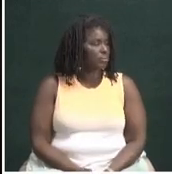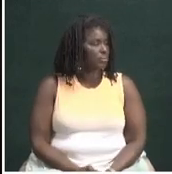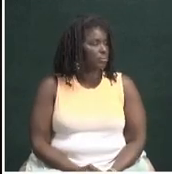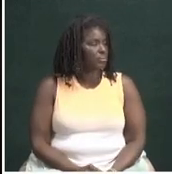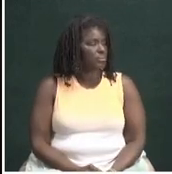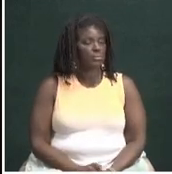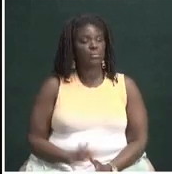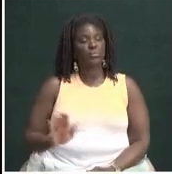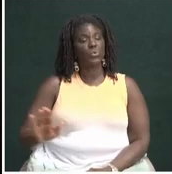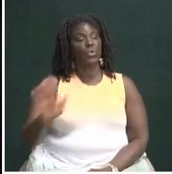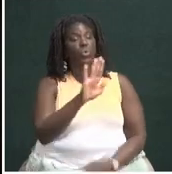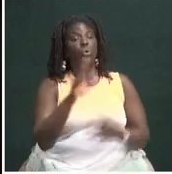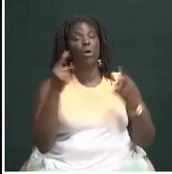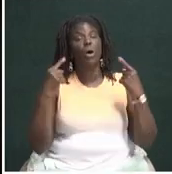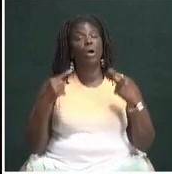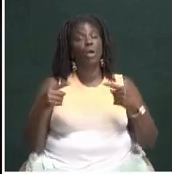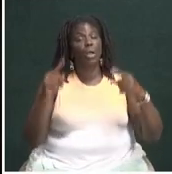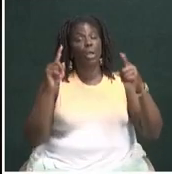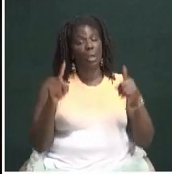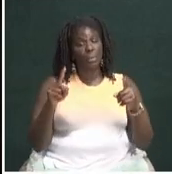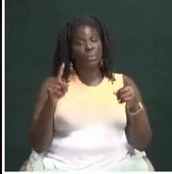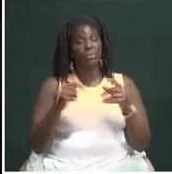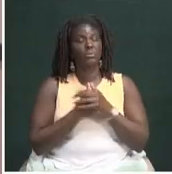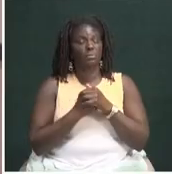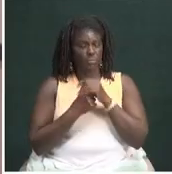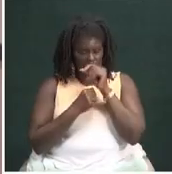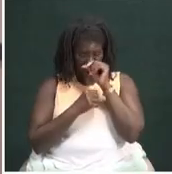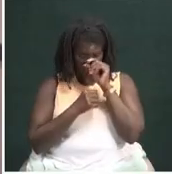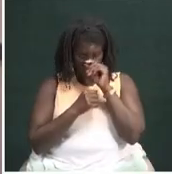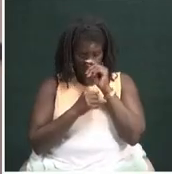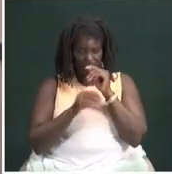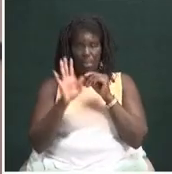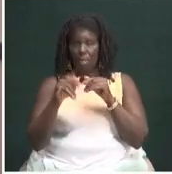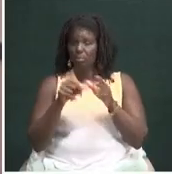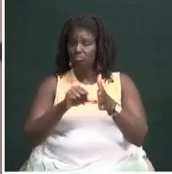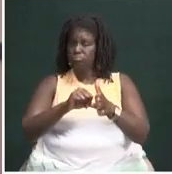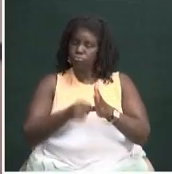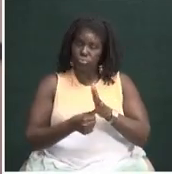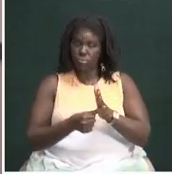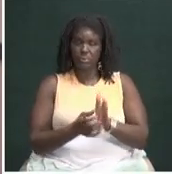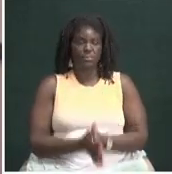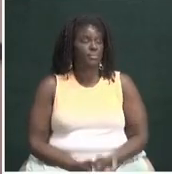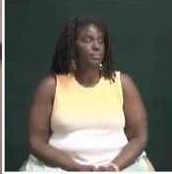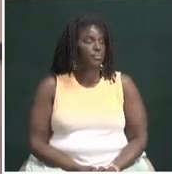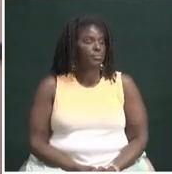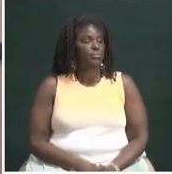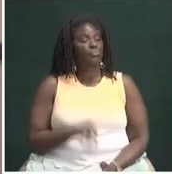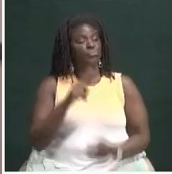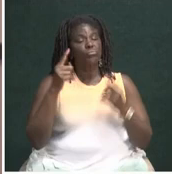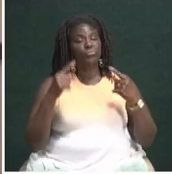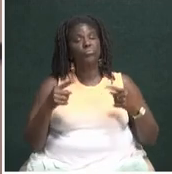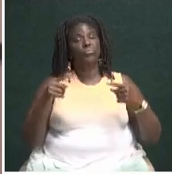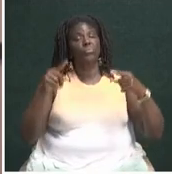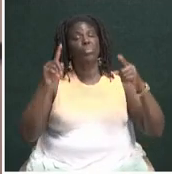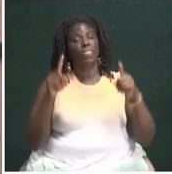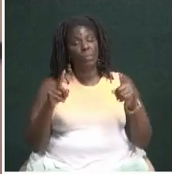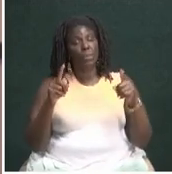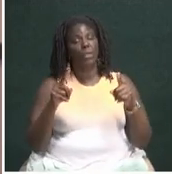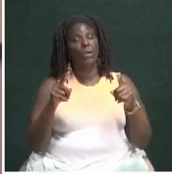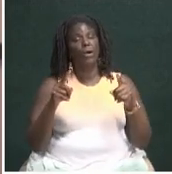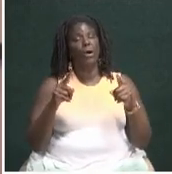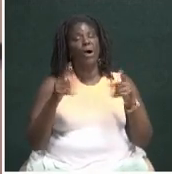Your accomplishments that you all collectively have done are remarkable. You've successfully navigated your